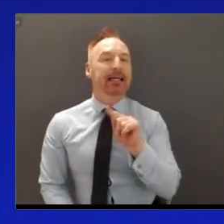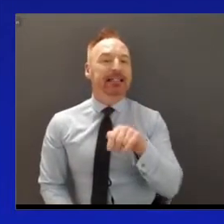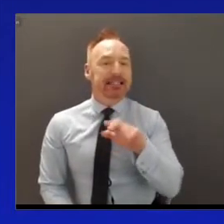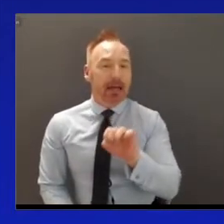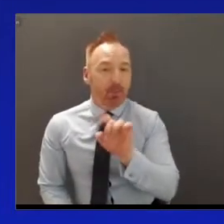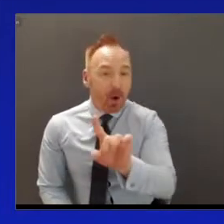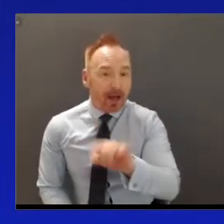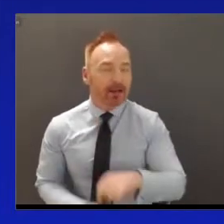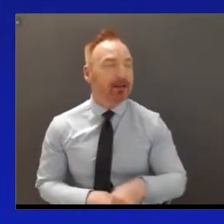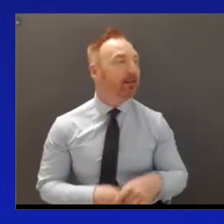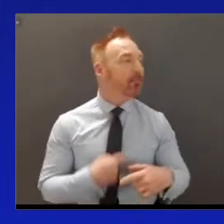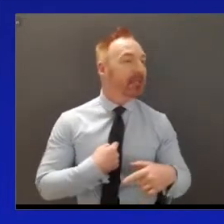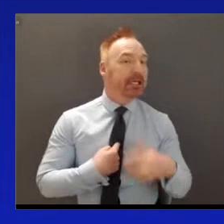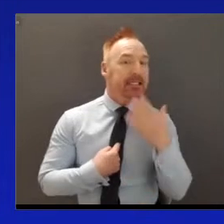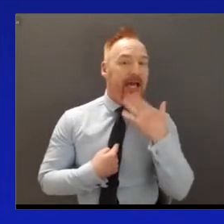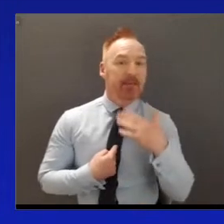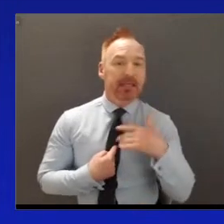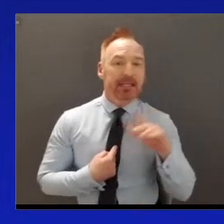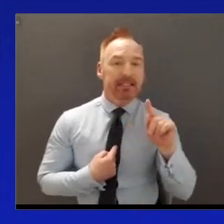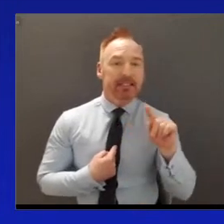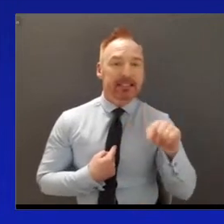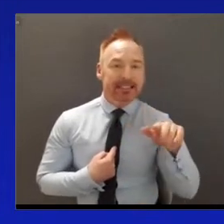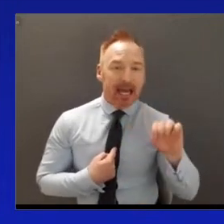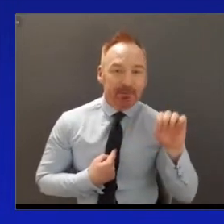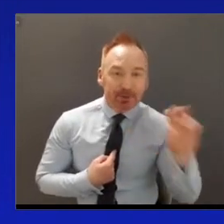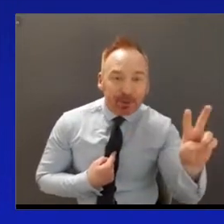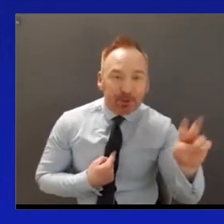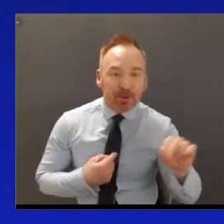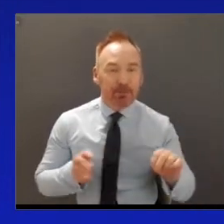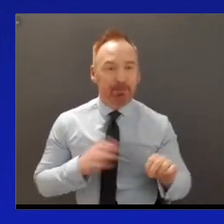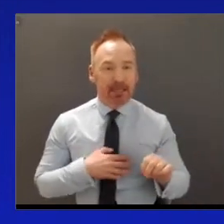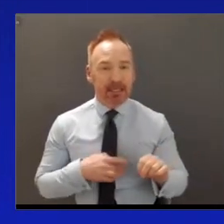go first? That kind of thing. Also, just